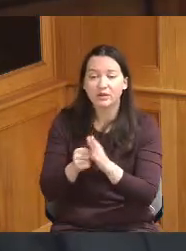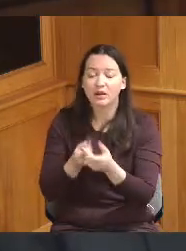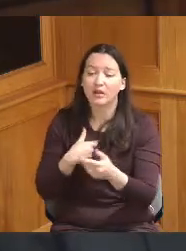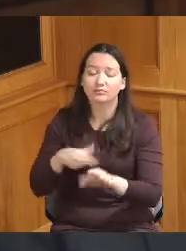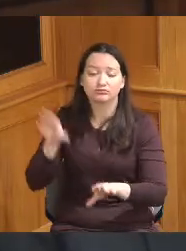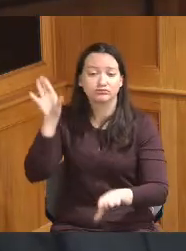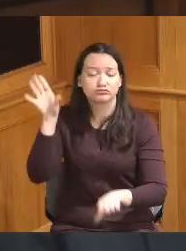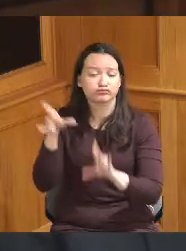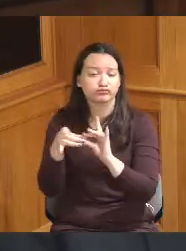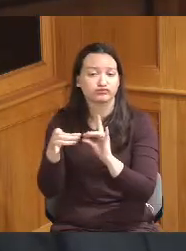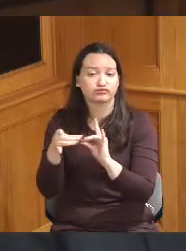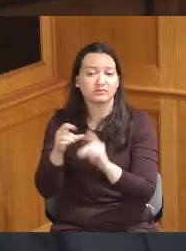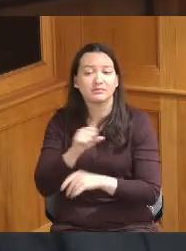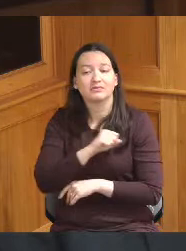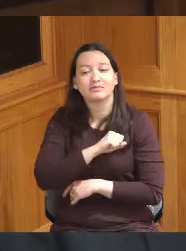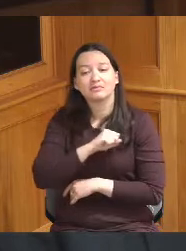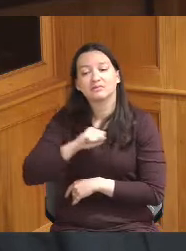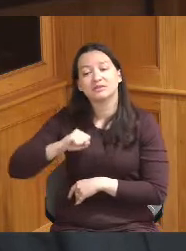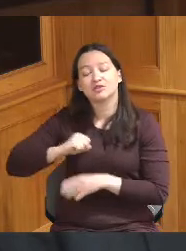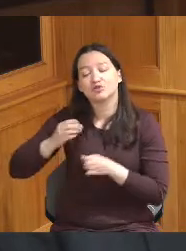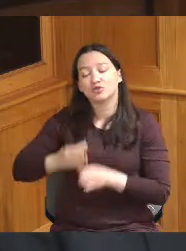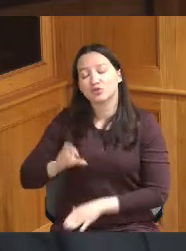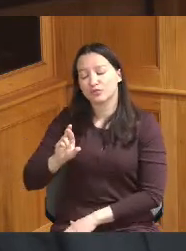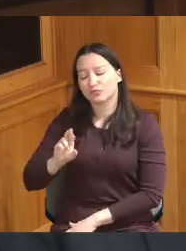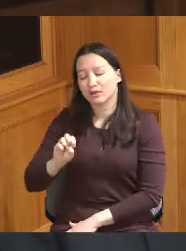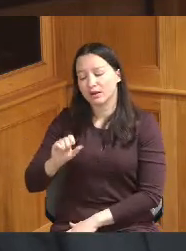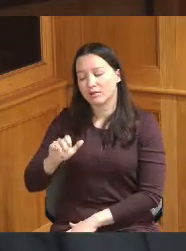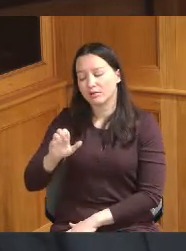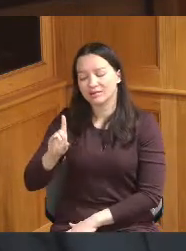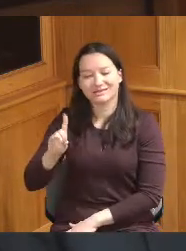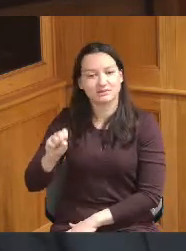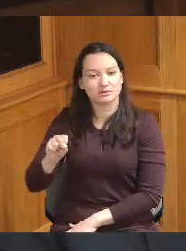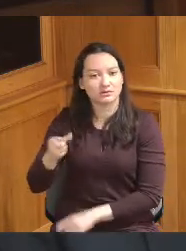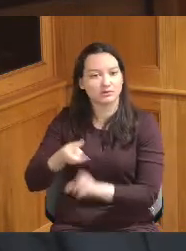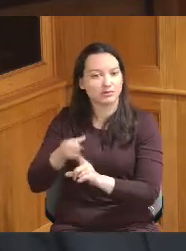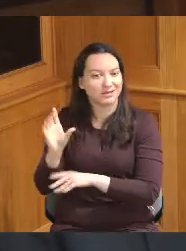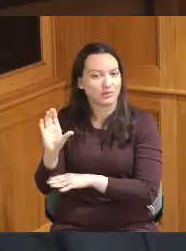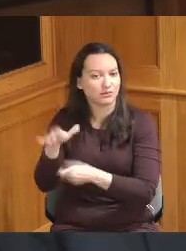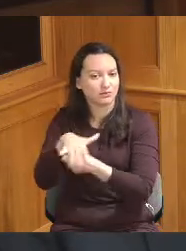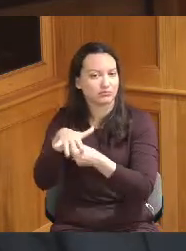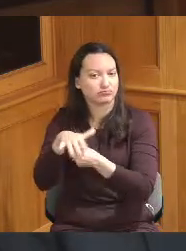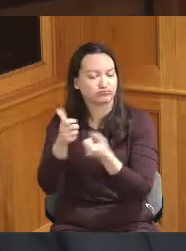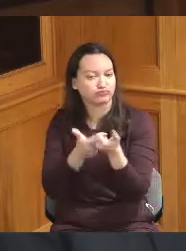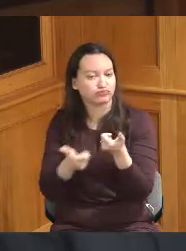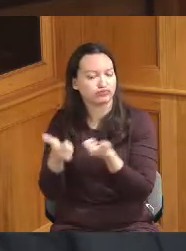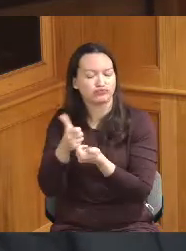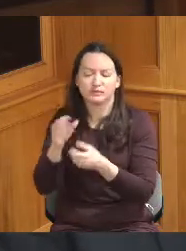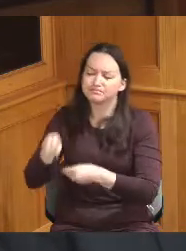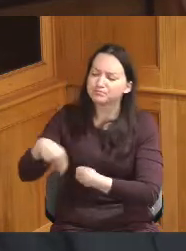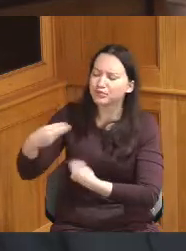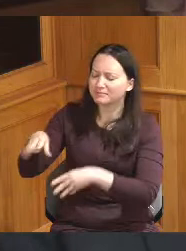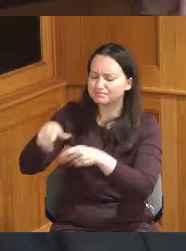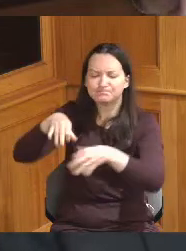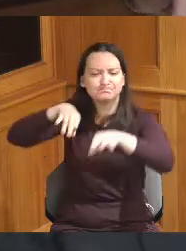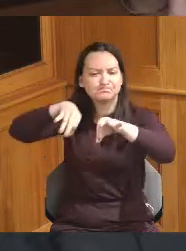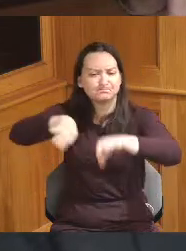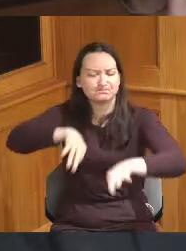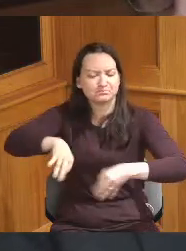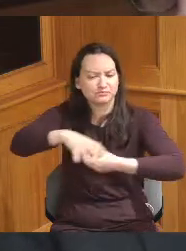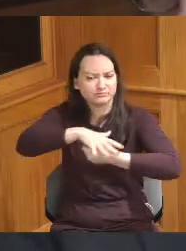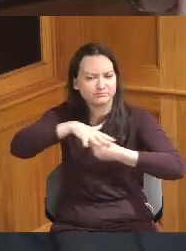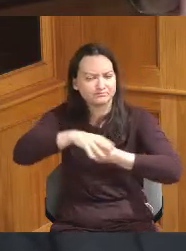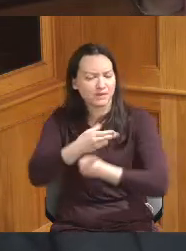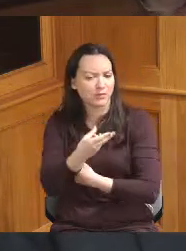commission. Senator Reynolds from the Columbus area was the chair of the committee. And so I gave her a kind of a lay of the land of what's going